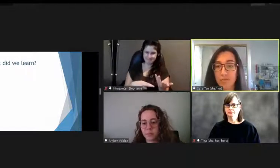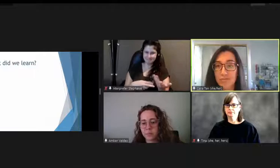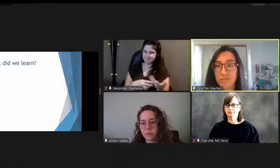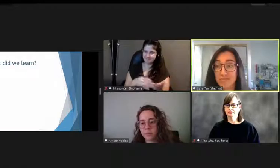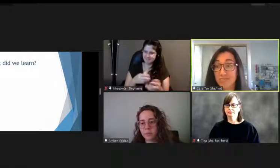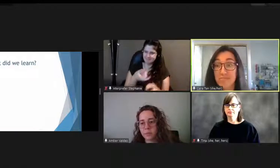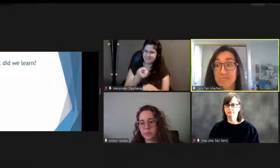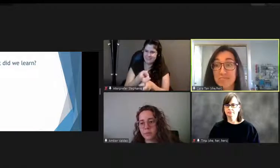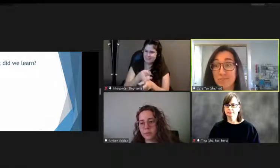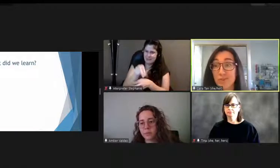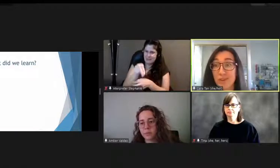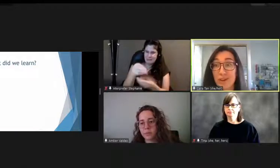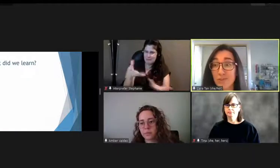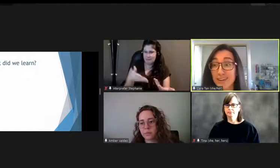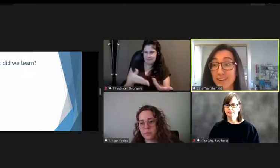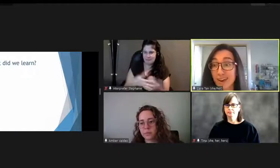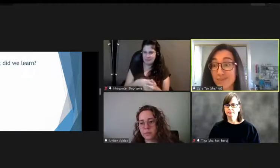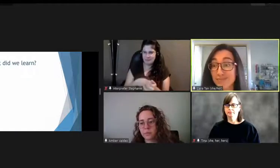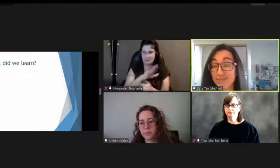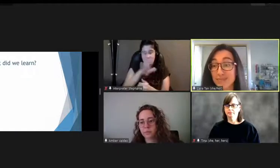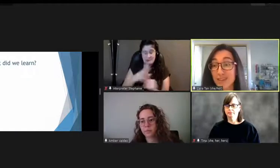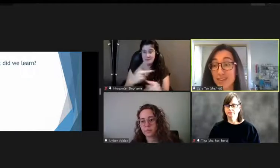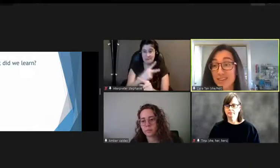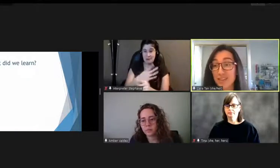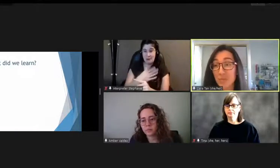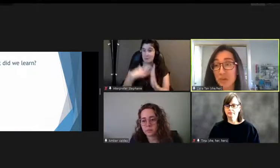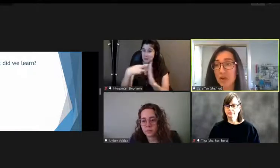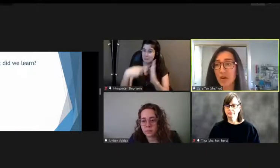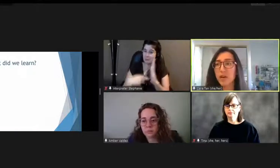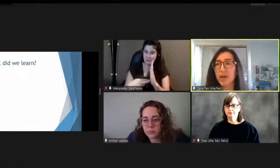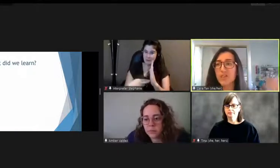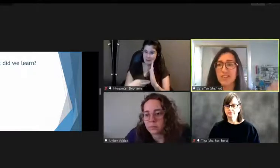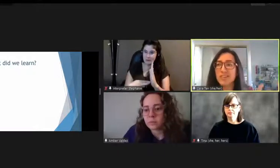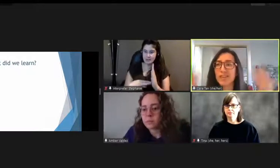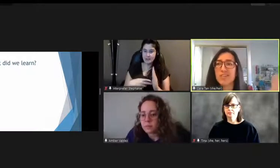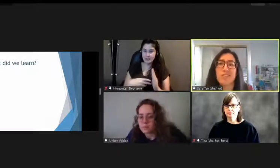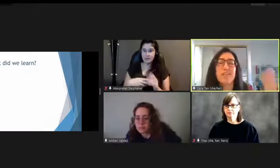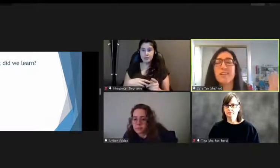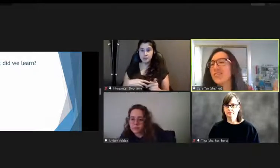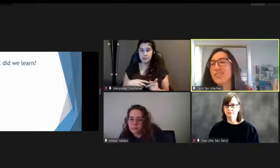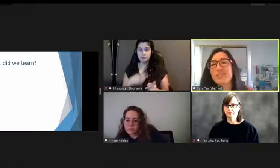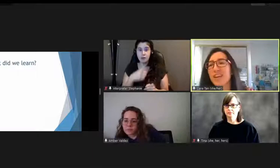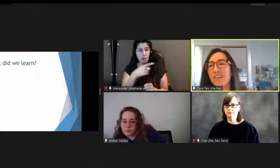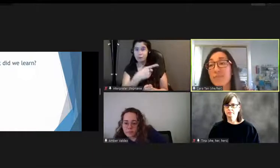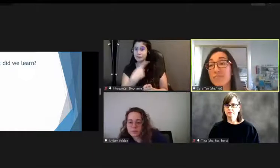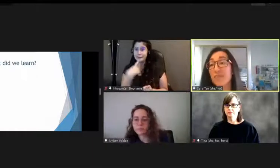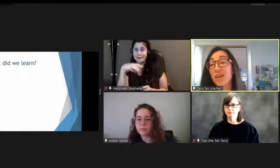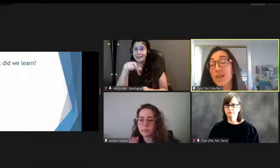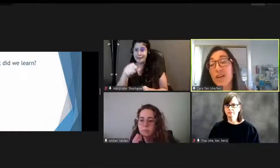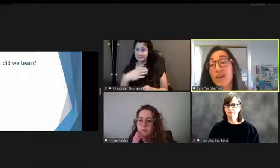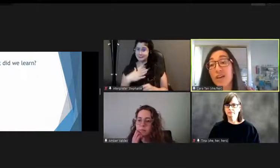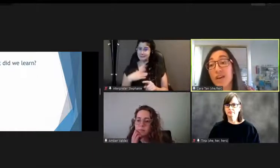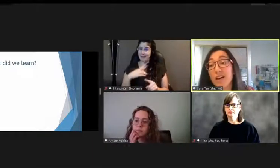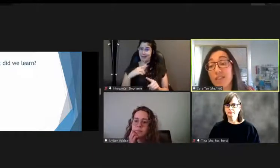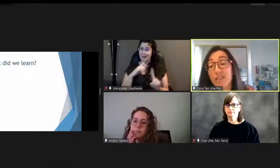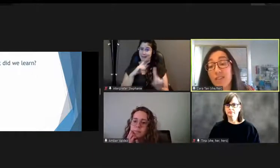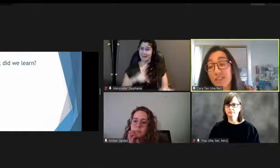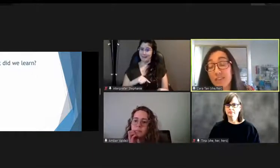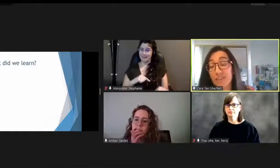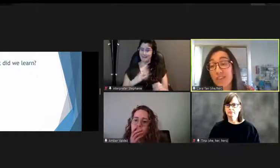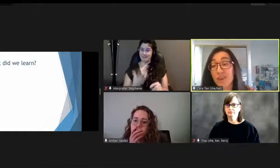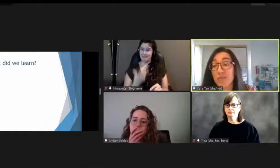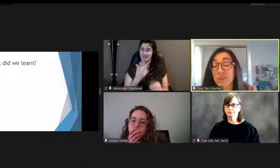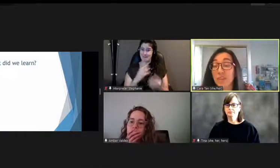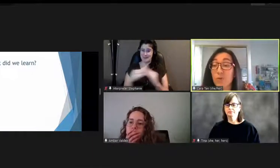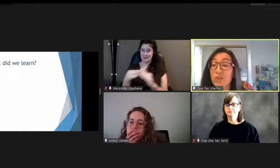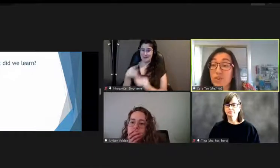No. You'd never find out because it'd be like, oh yeah, she said yes, she said yes, she said yes. This is